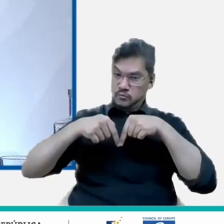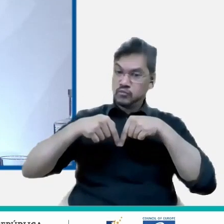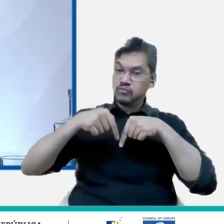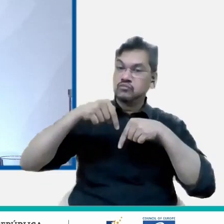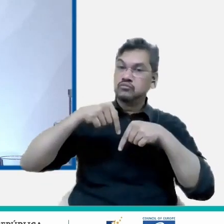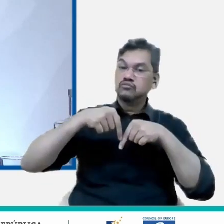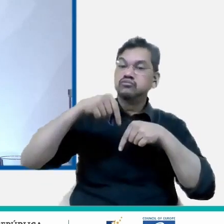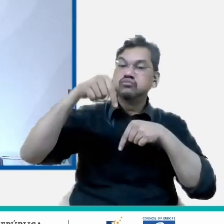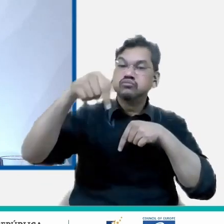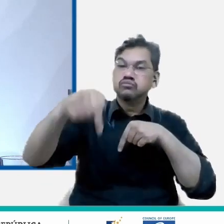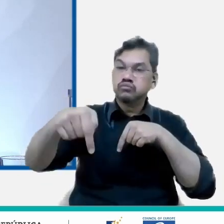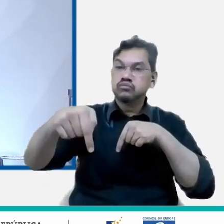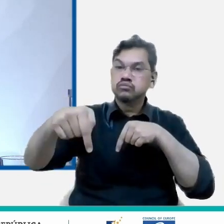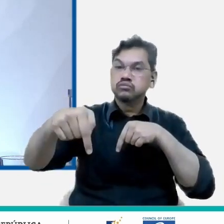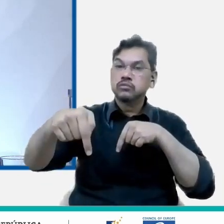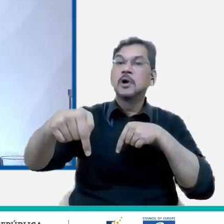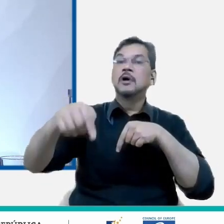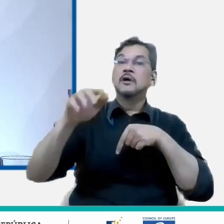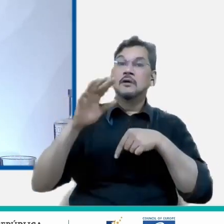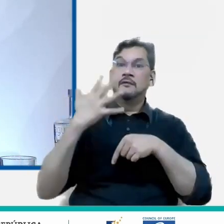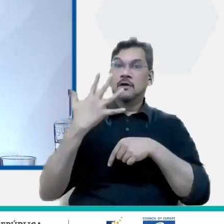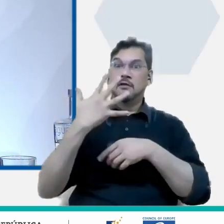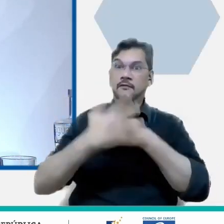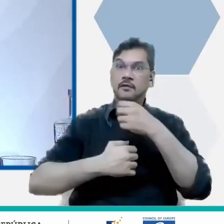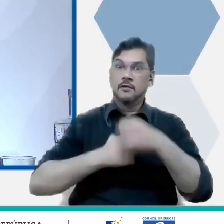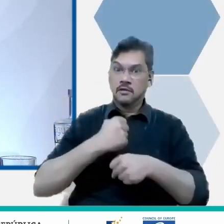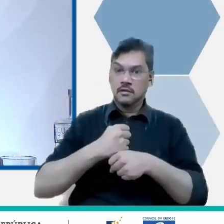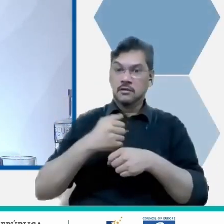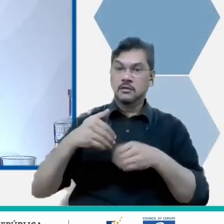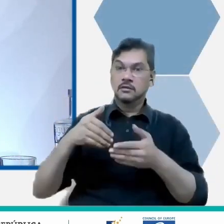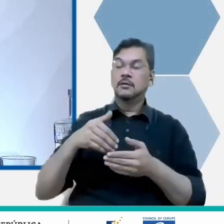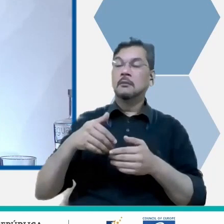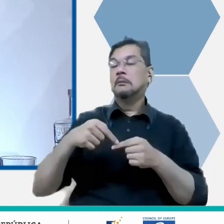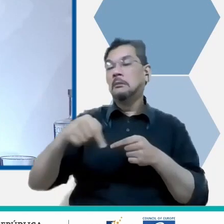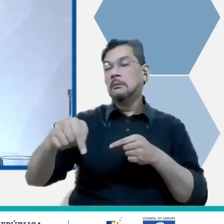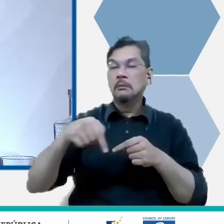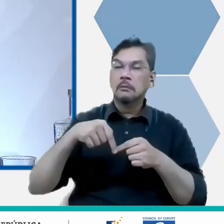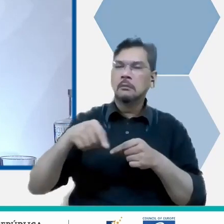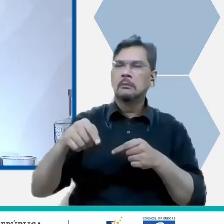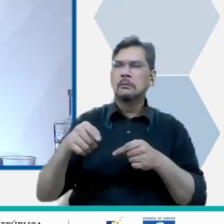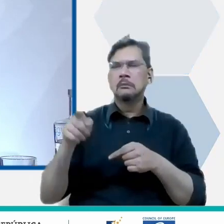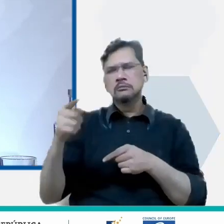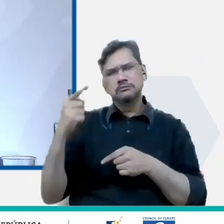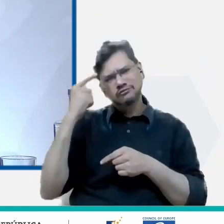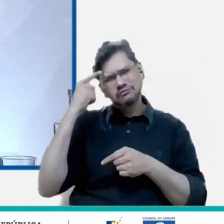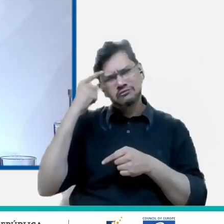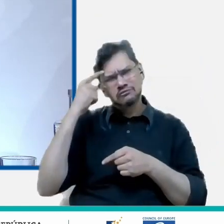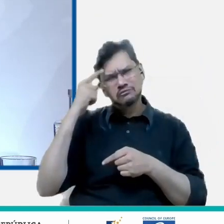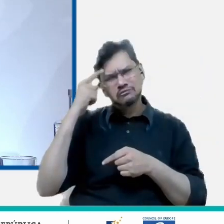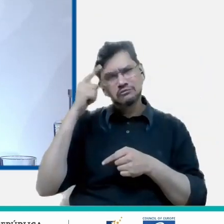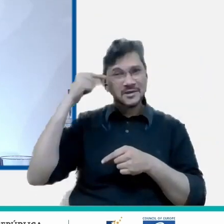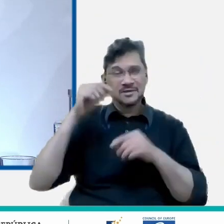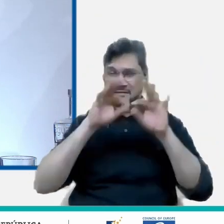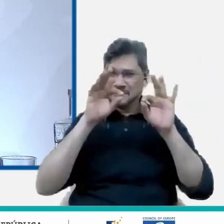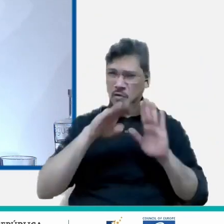have rich experience stretching over many years in terms of humanitarian, but also